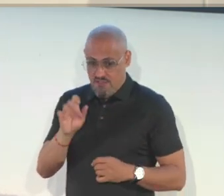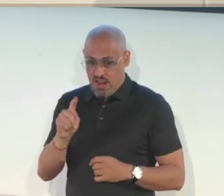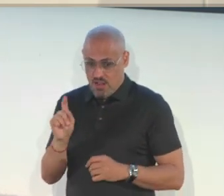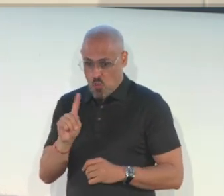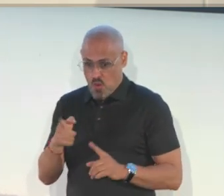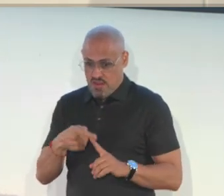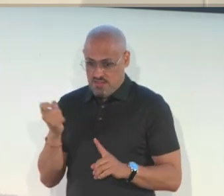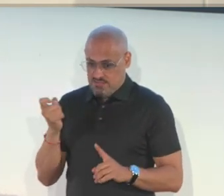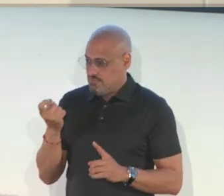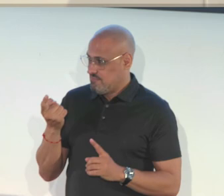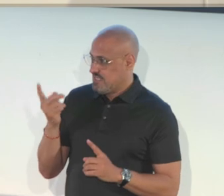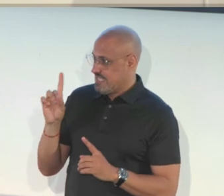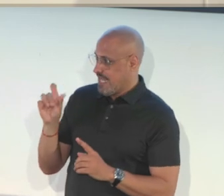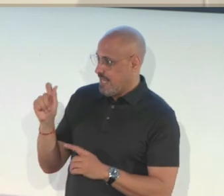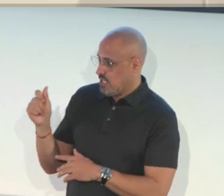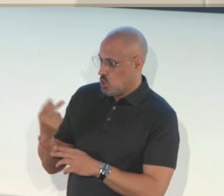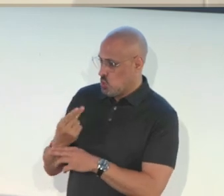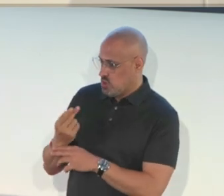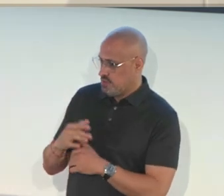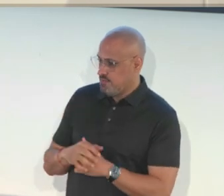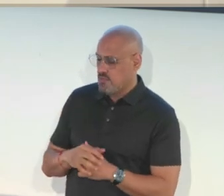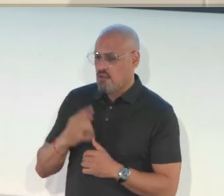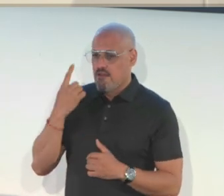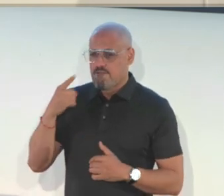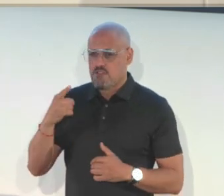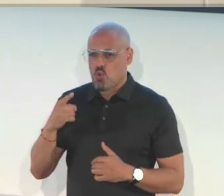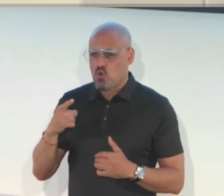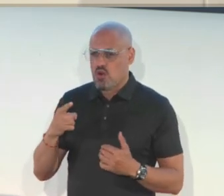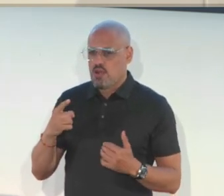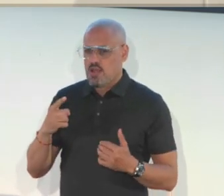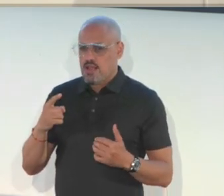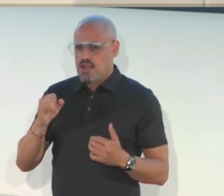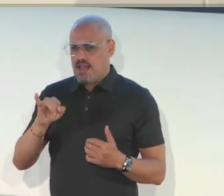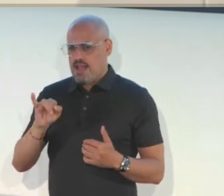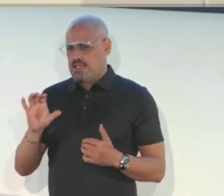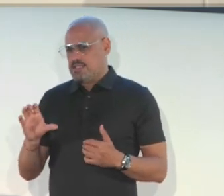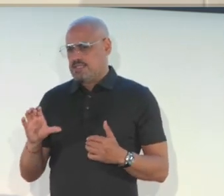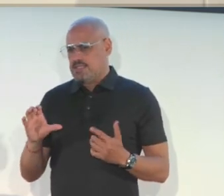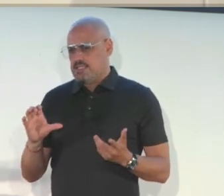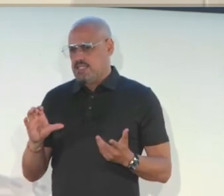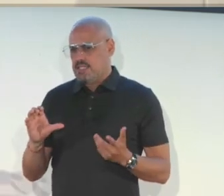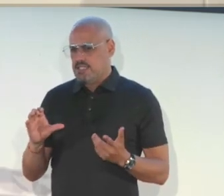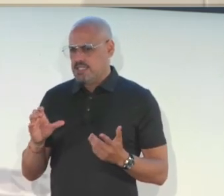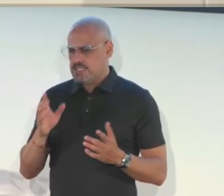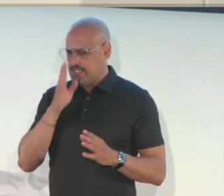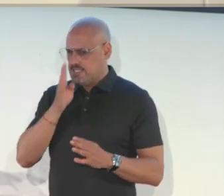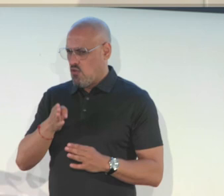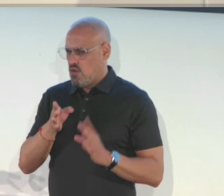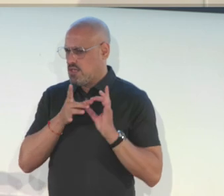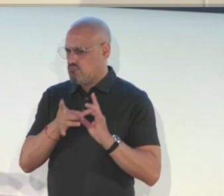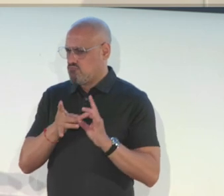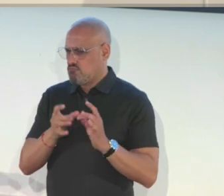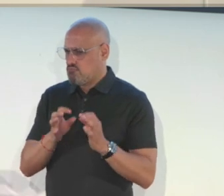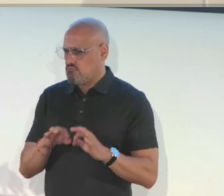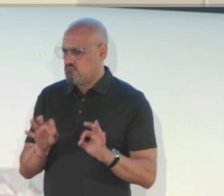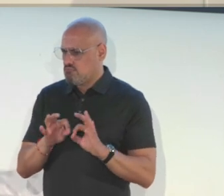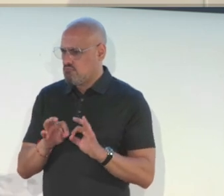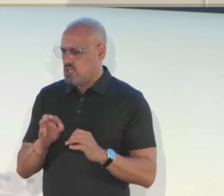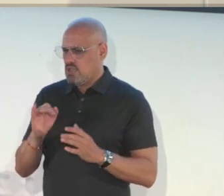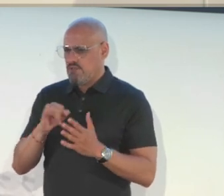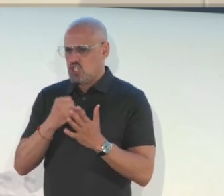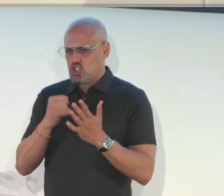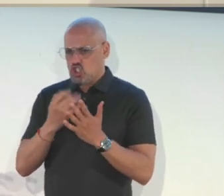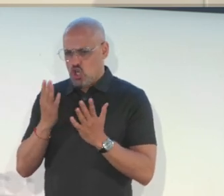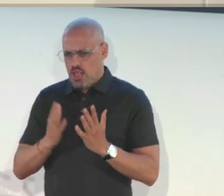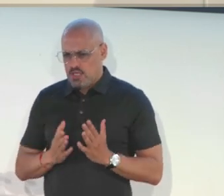data has been used. In terms of what I see as being, you know, directly relevant to